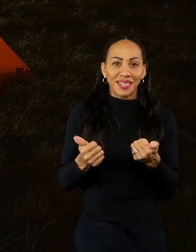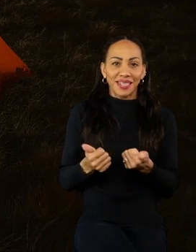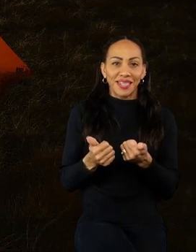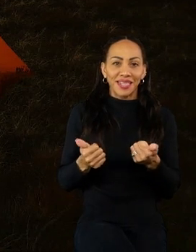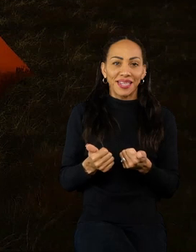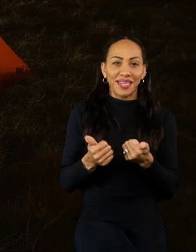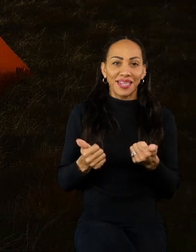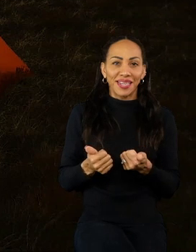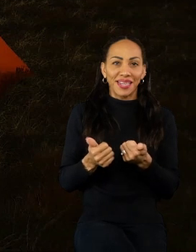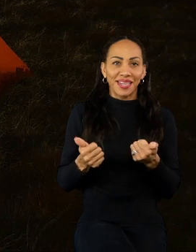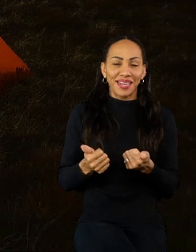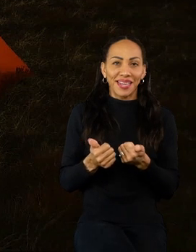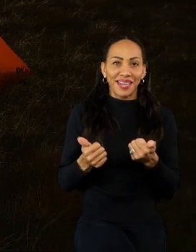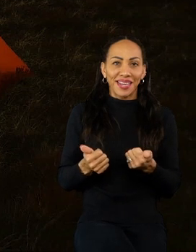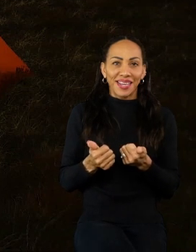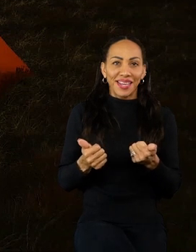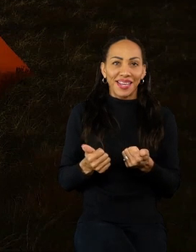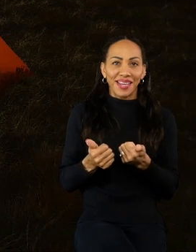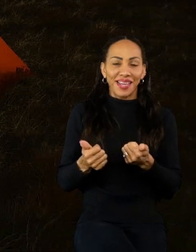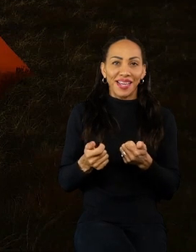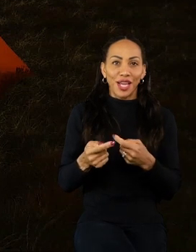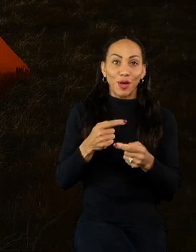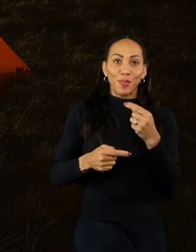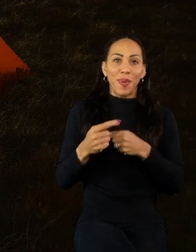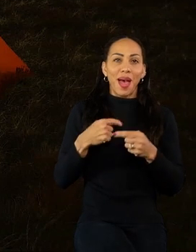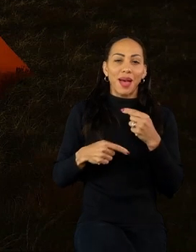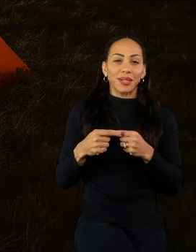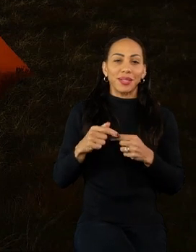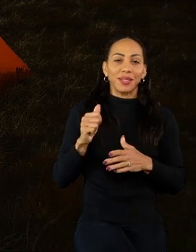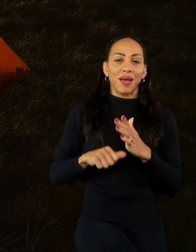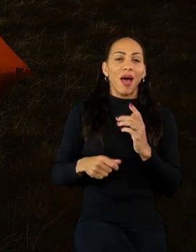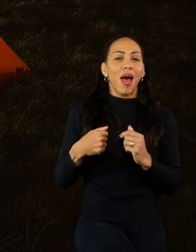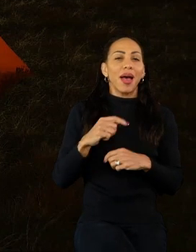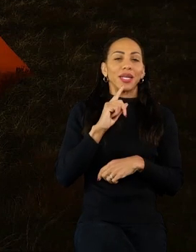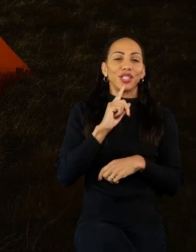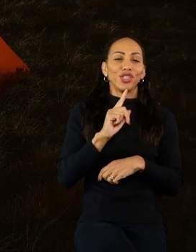you've really, but not quite there yet. Let me just get up here.